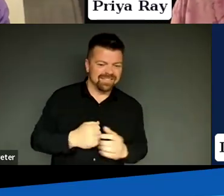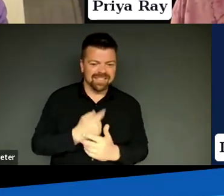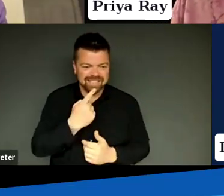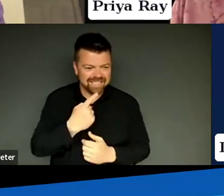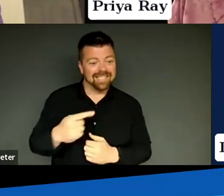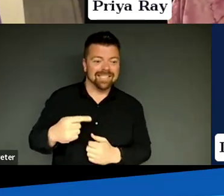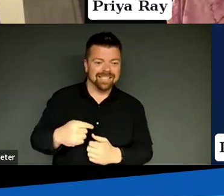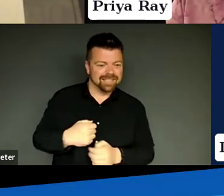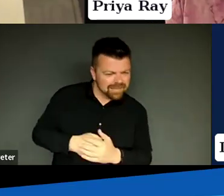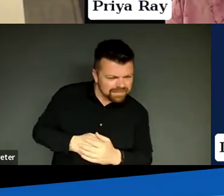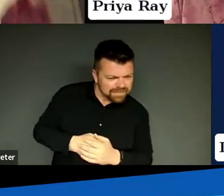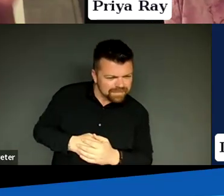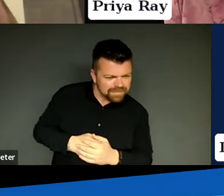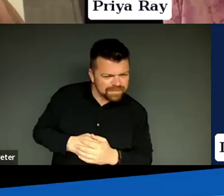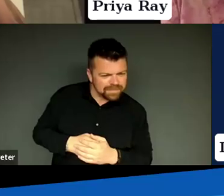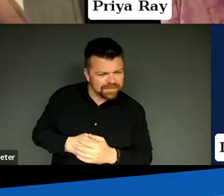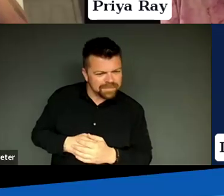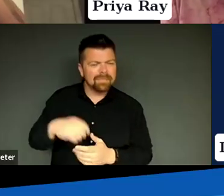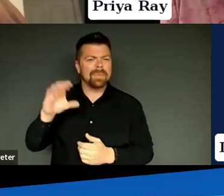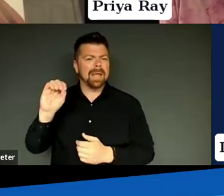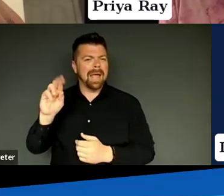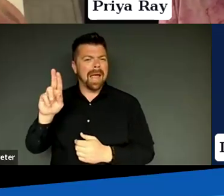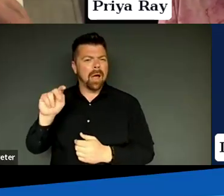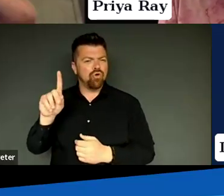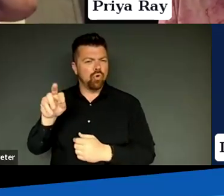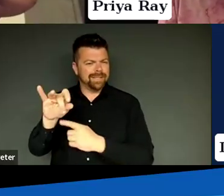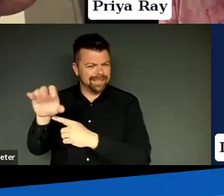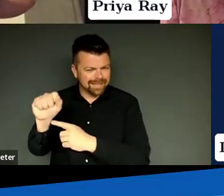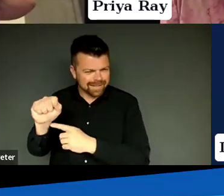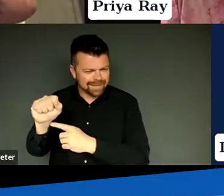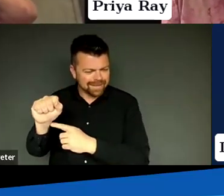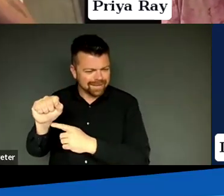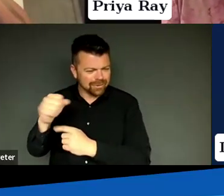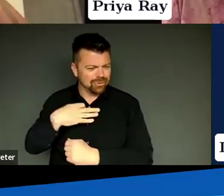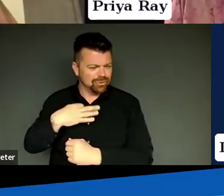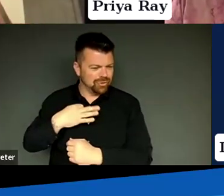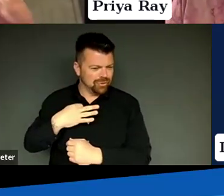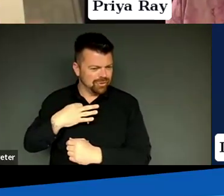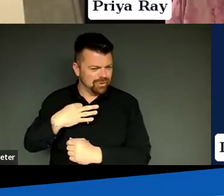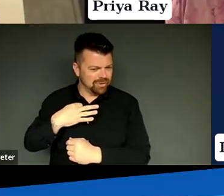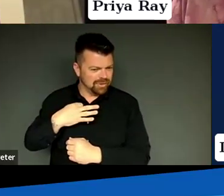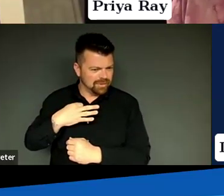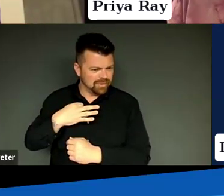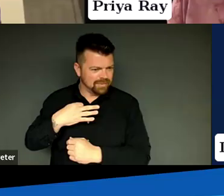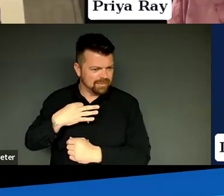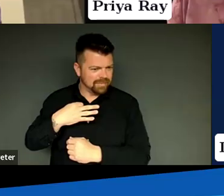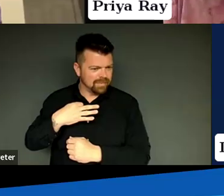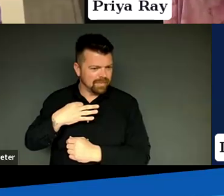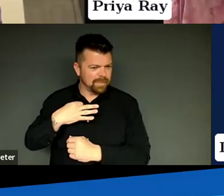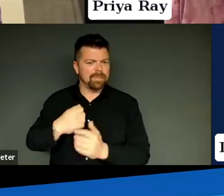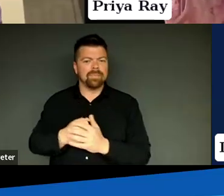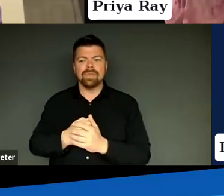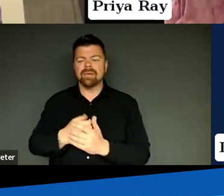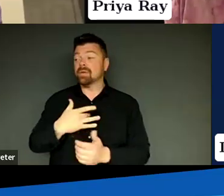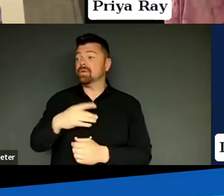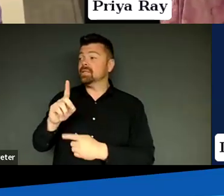tangents, I Yeah. want you no, to it be able just to have an indoorsy sweatshirt. well, I know. My belief is that disabled people should be able to